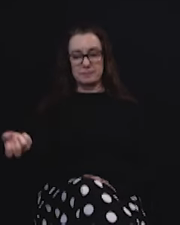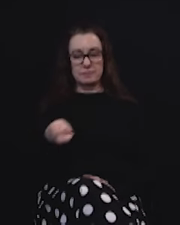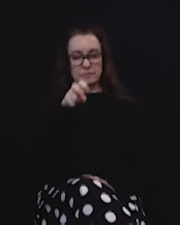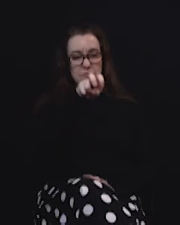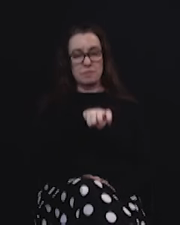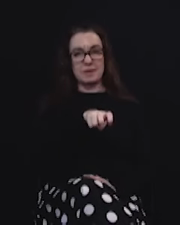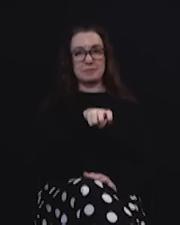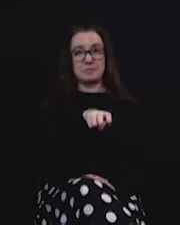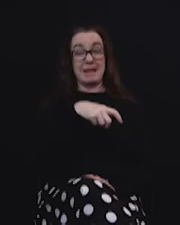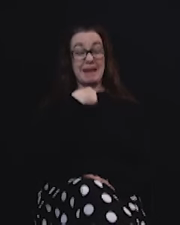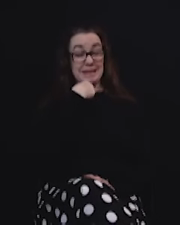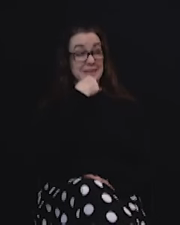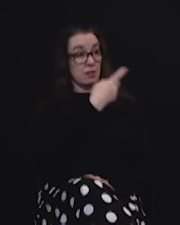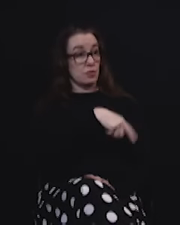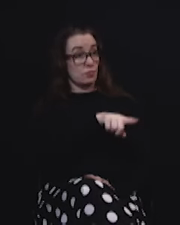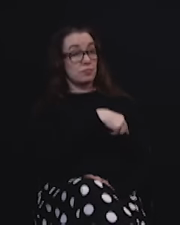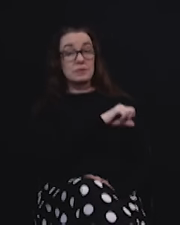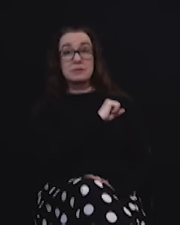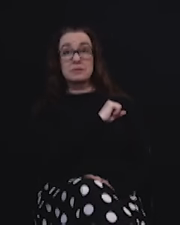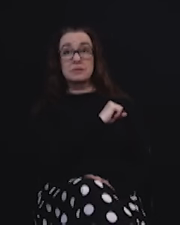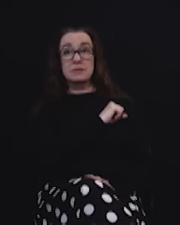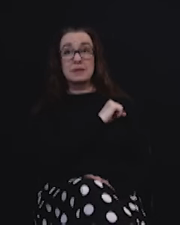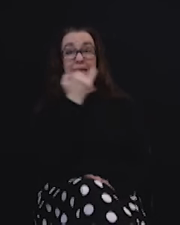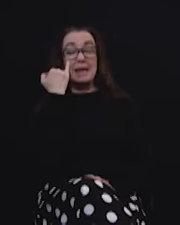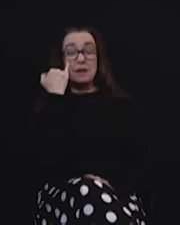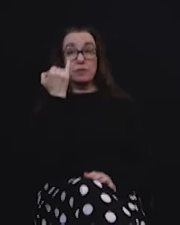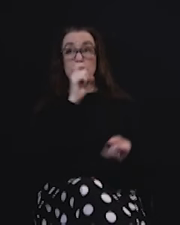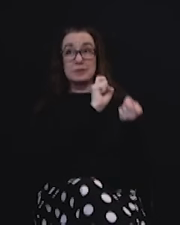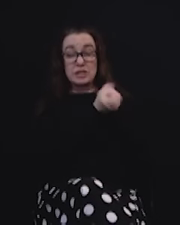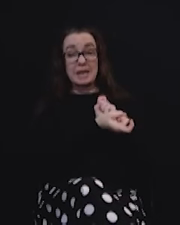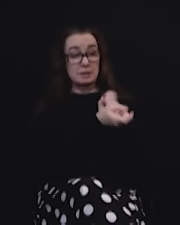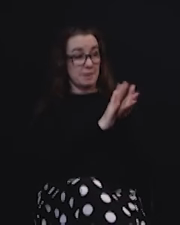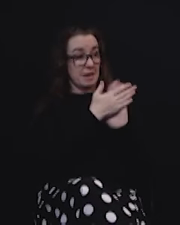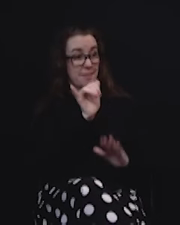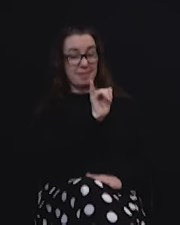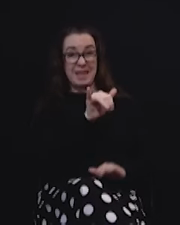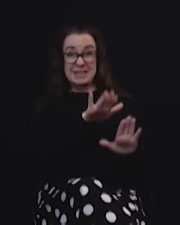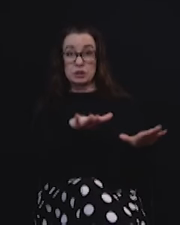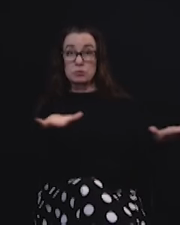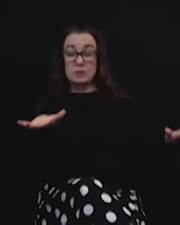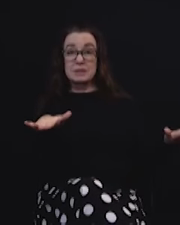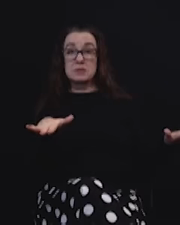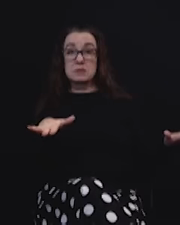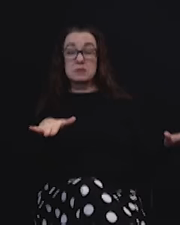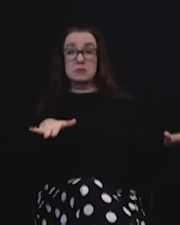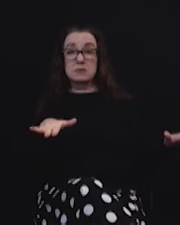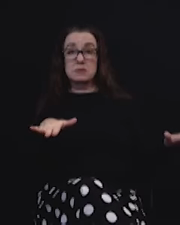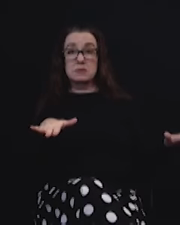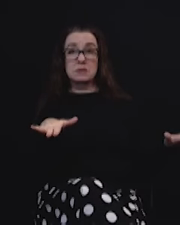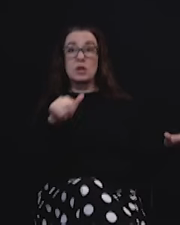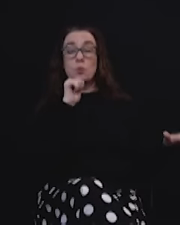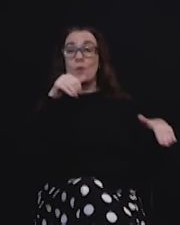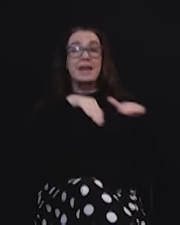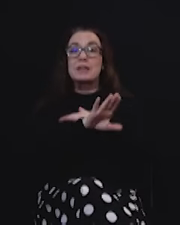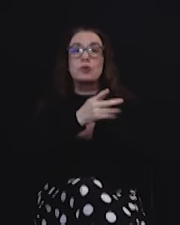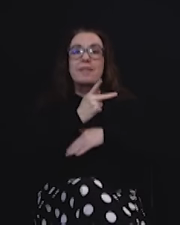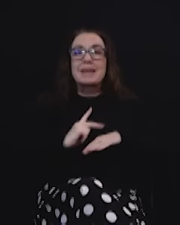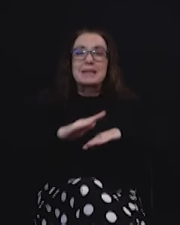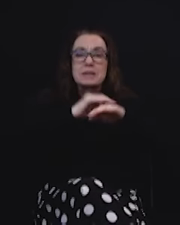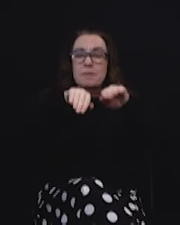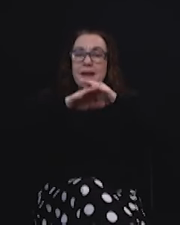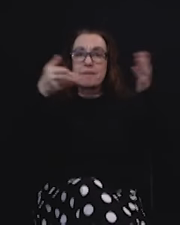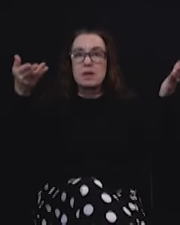them, and he said, truly I tell you, unless you change and become like children, you will never enter the kingdom of